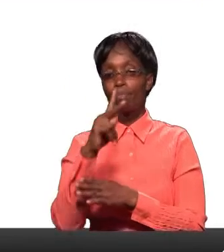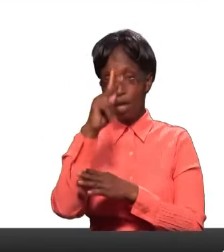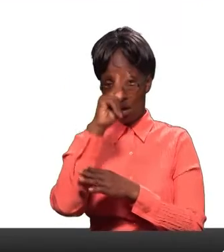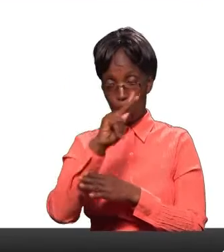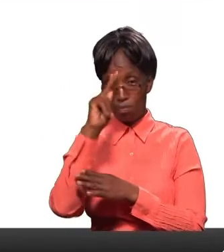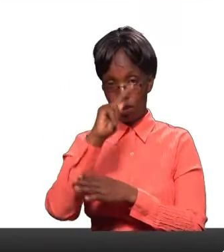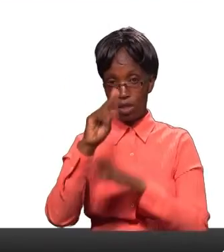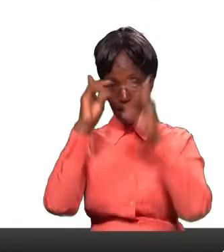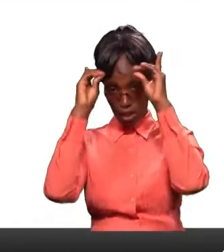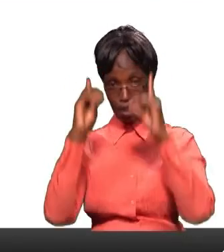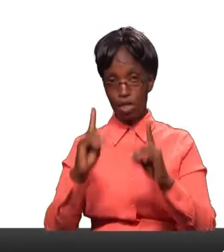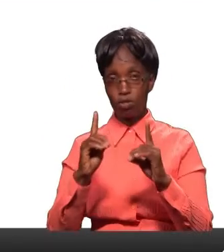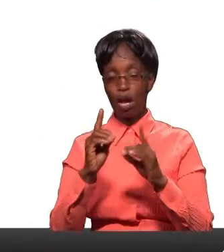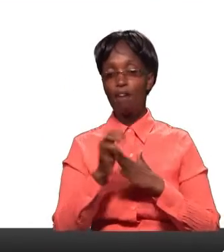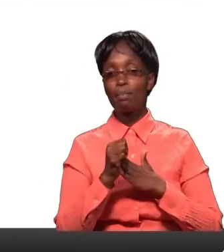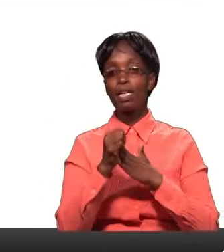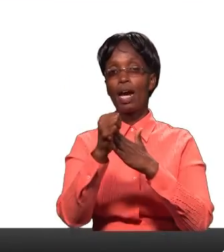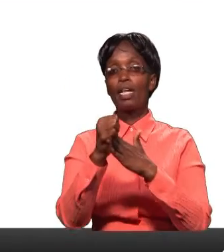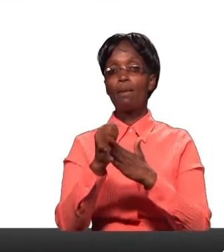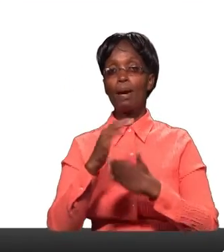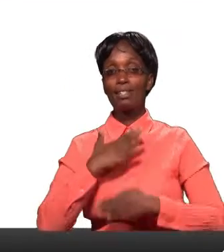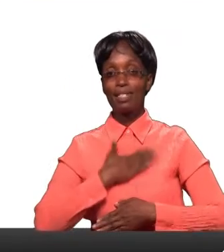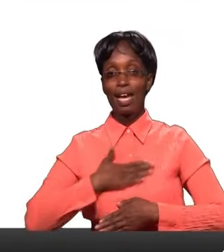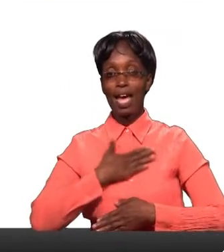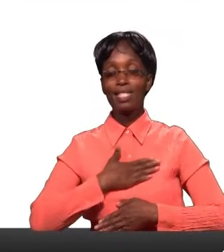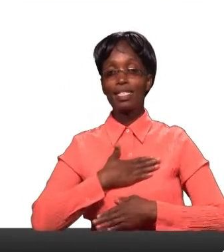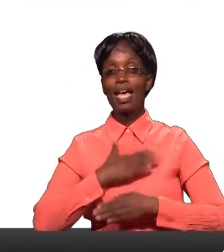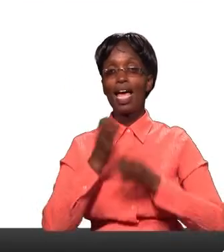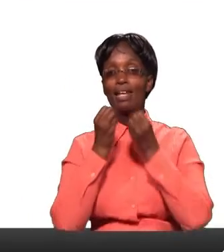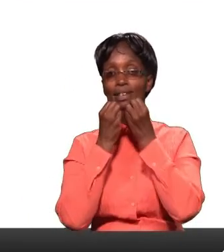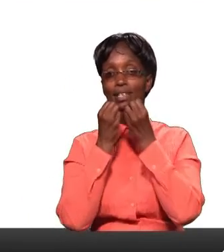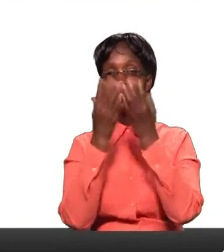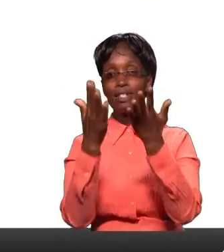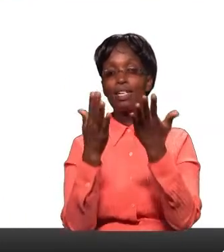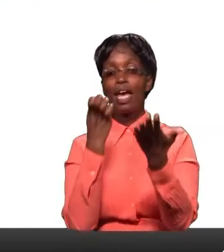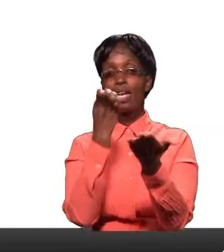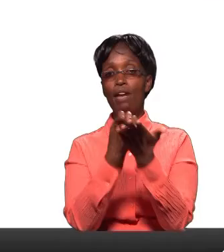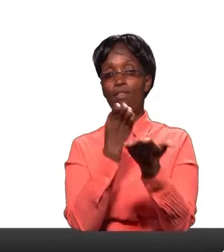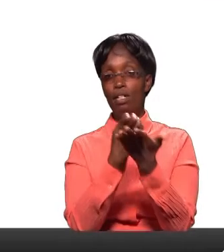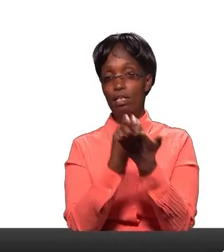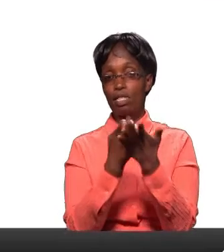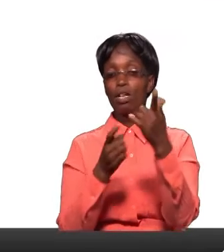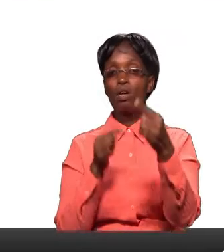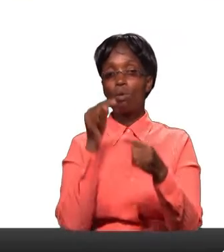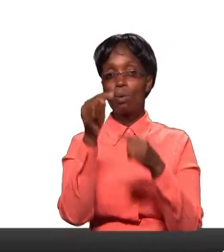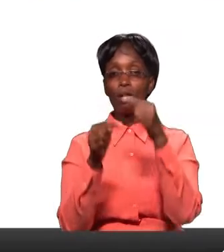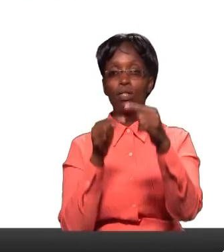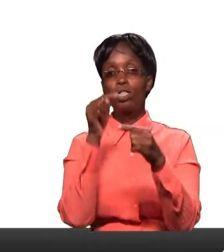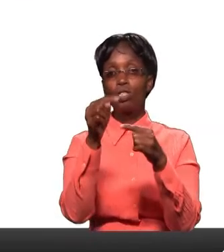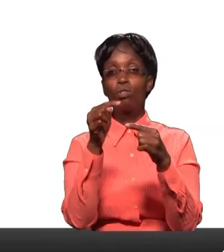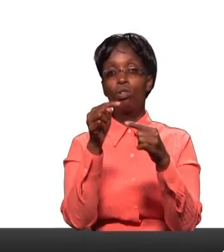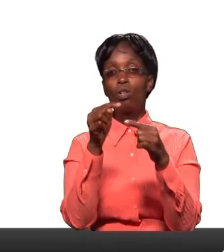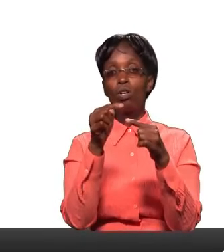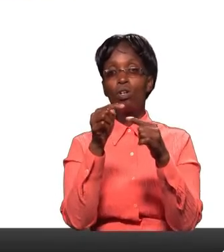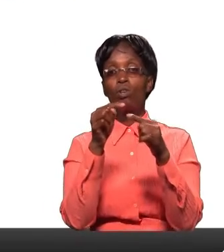policy decisions have been guided by science, data, and evidence. We will continue to be